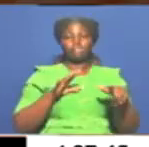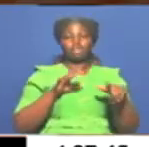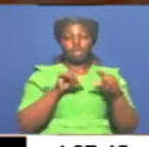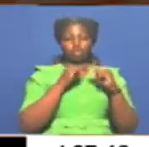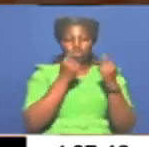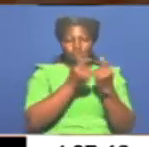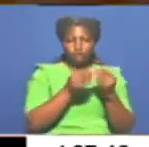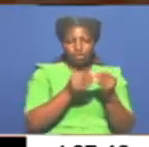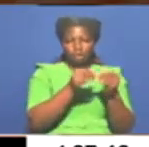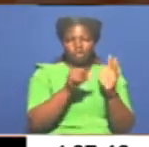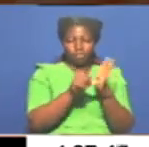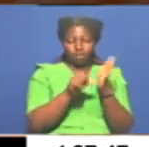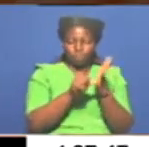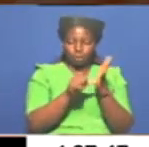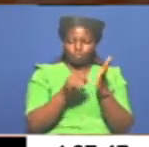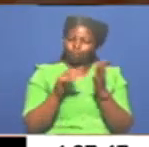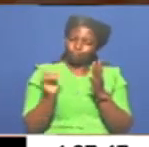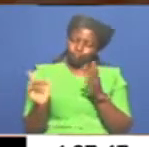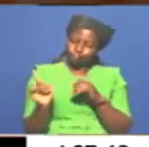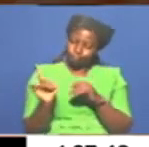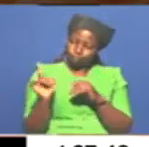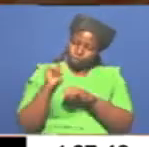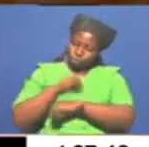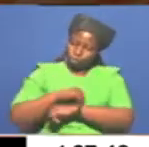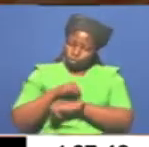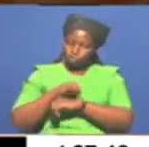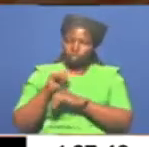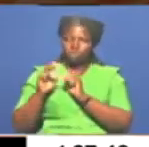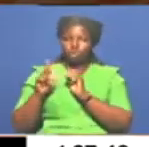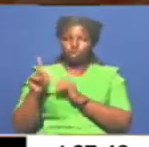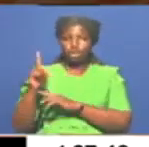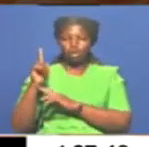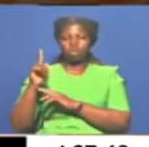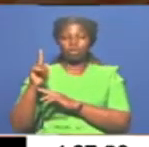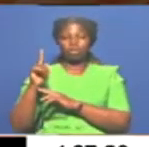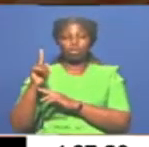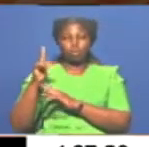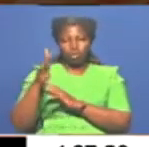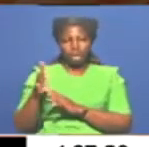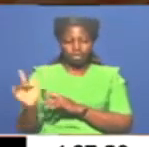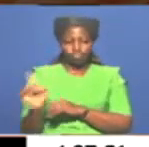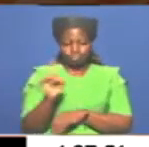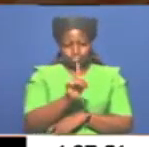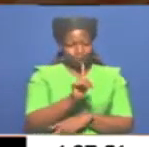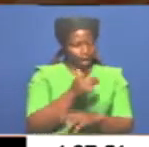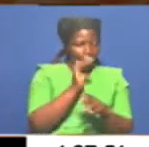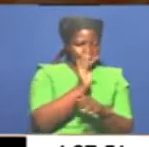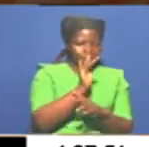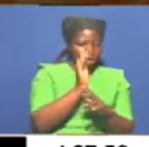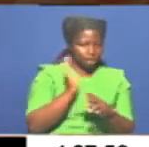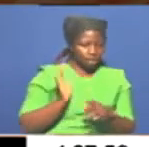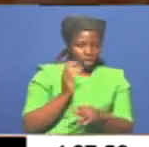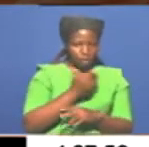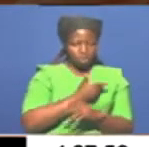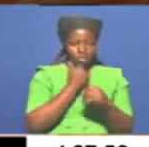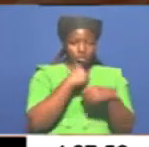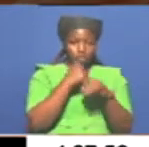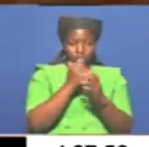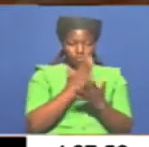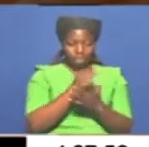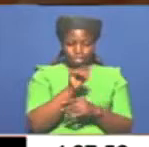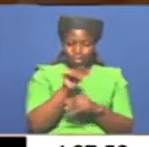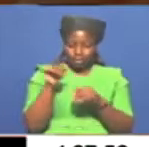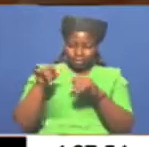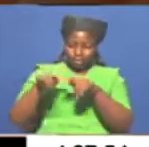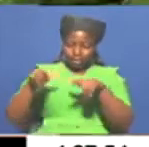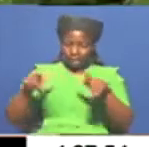Team, the school's legal representative, Moses Waweru, petitioned the commission to ensure that the land is returned